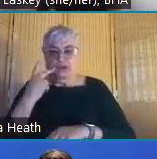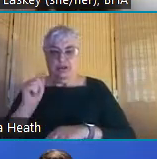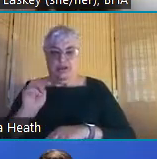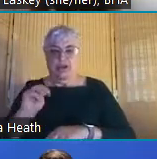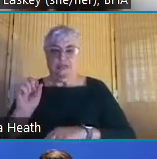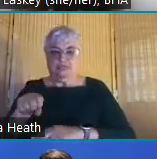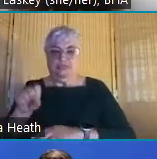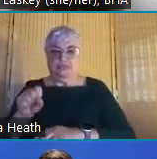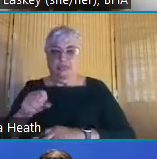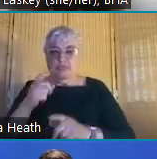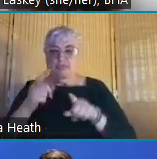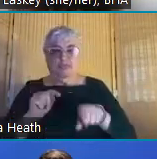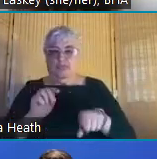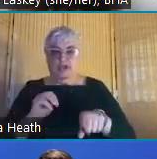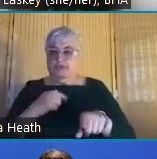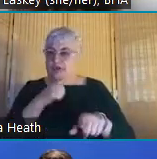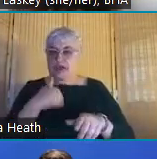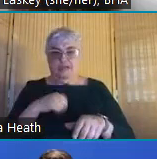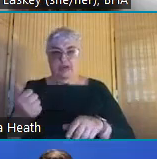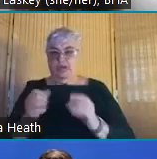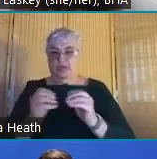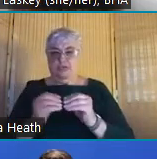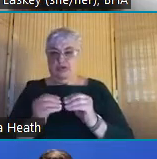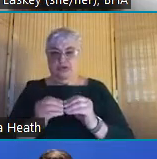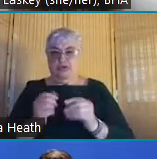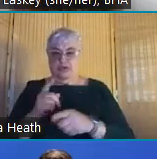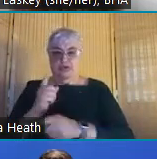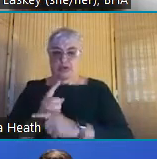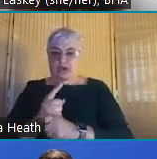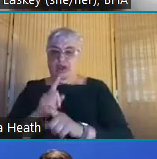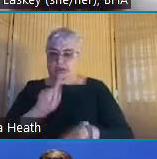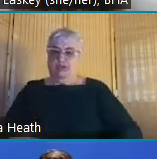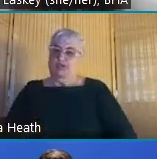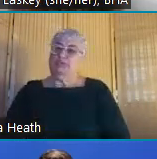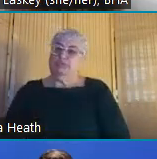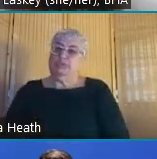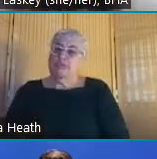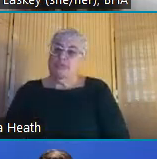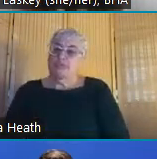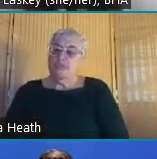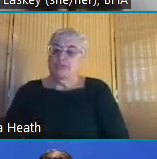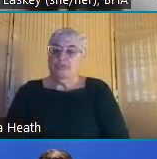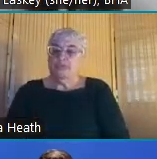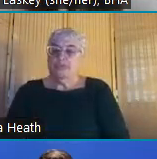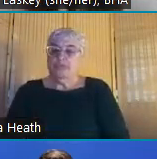would you agree? Yeah, I don't have anything else other than that, Victoria. I think you stated it very well. Thank you.